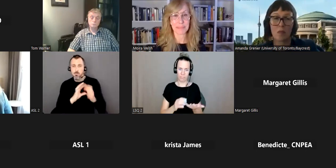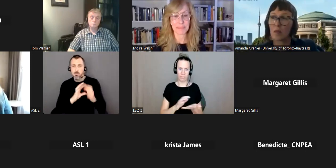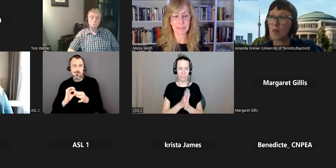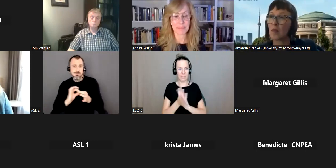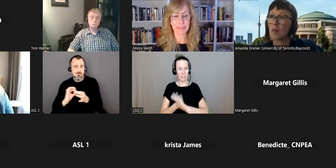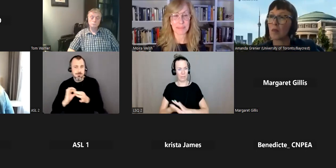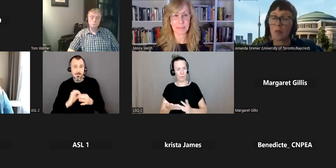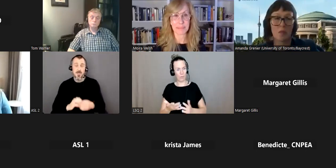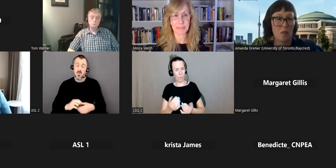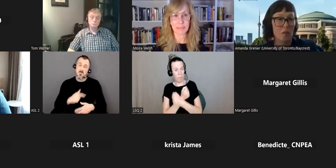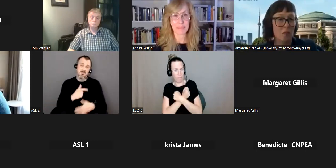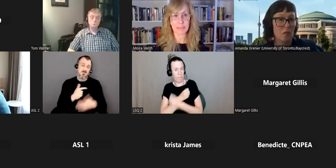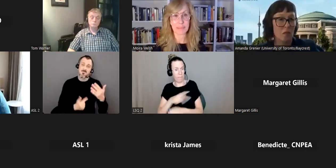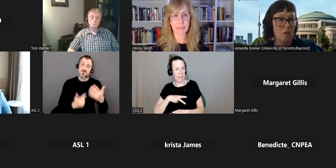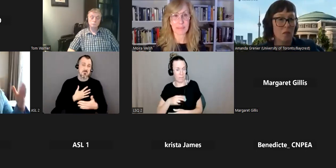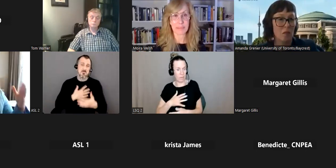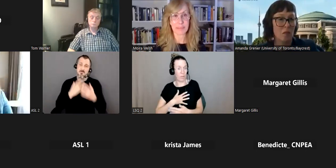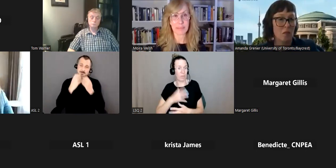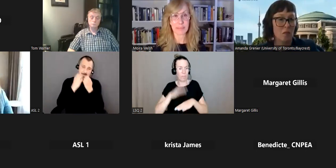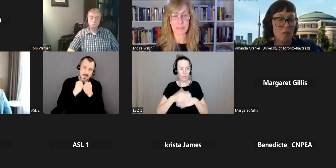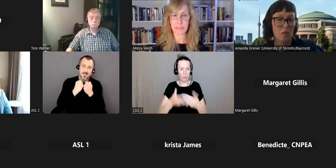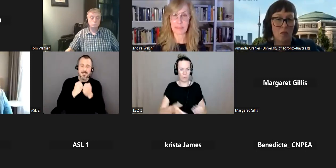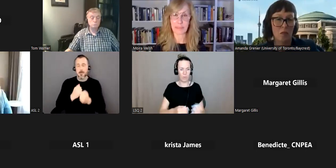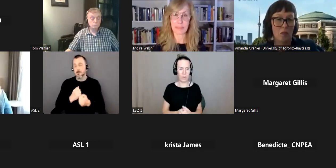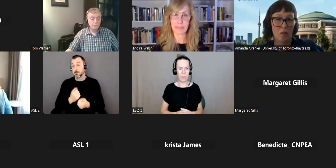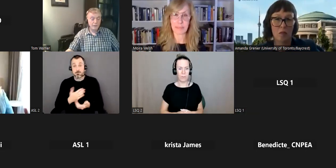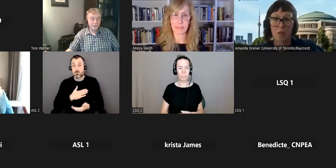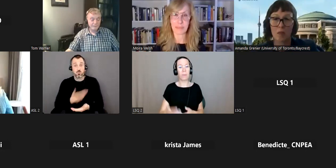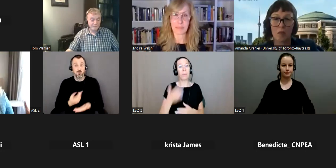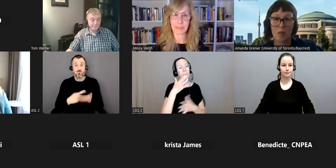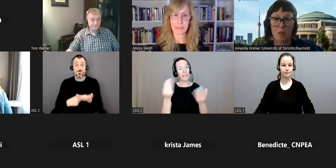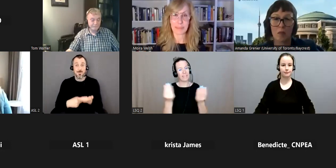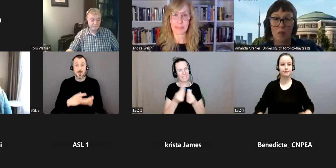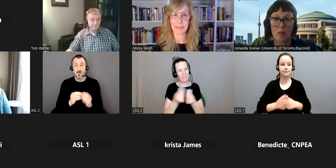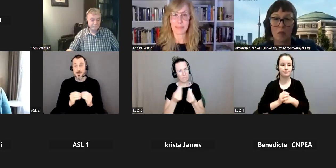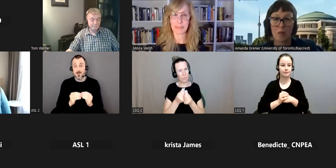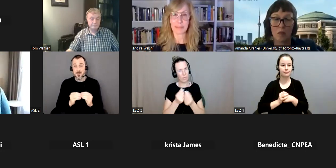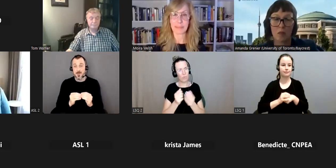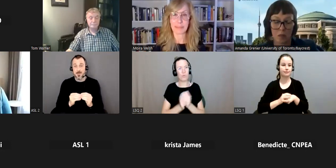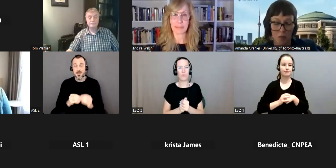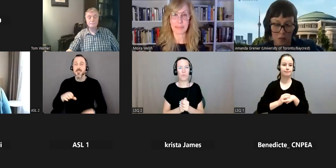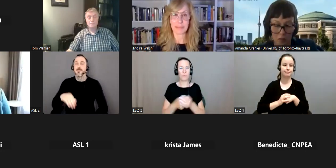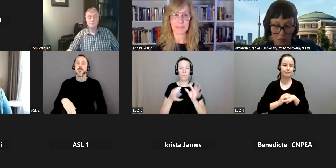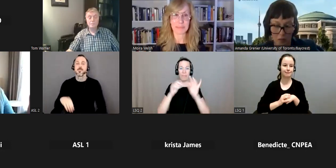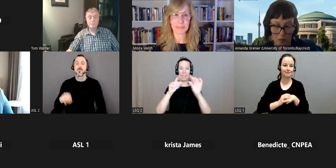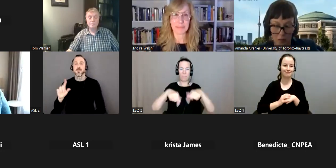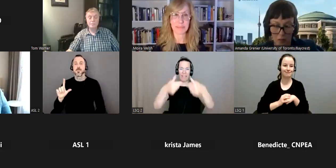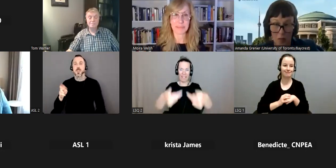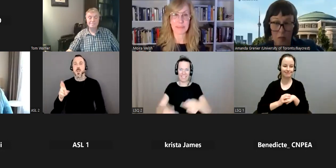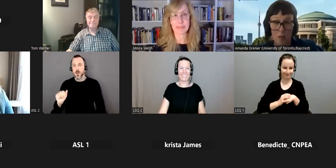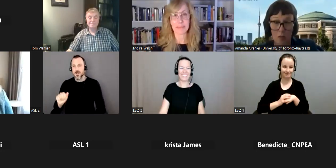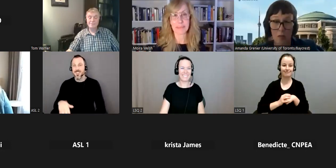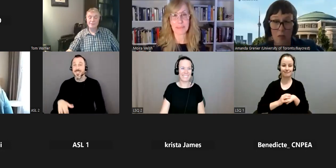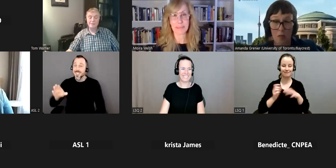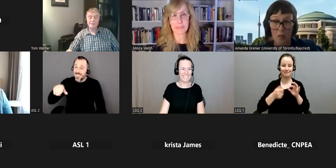it. Thanks very much. Tom, happy Pride. We're so delighted that you get a chance to celebrate both